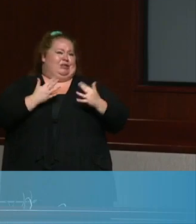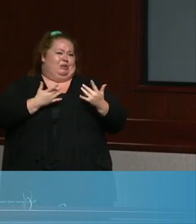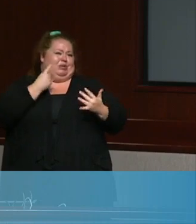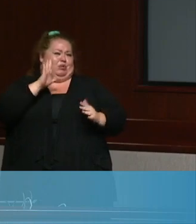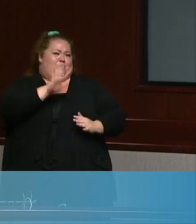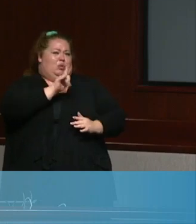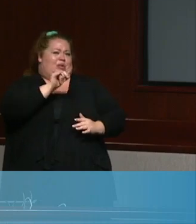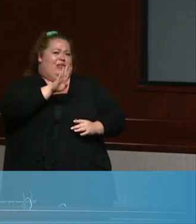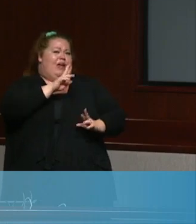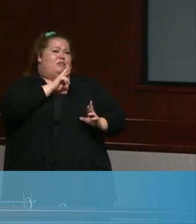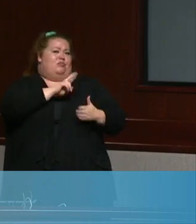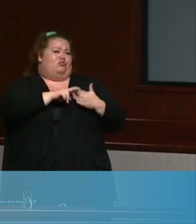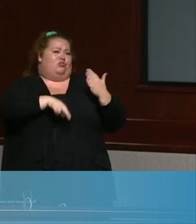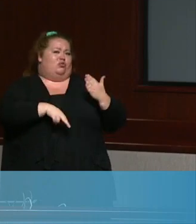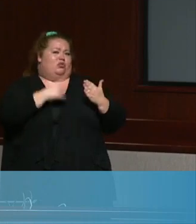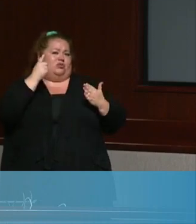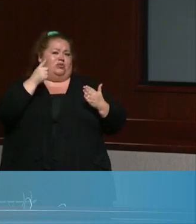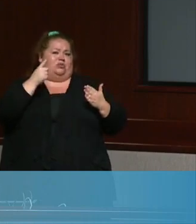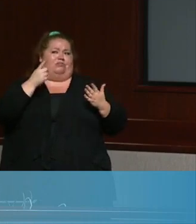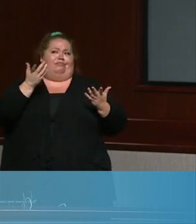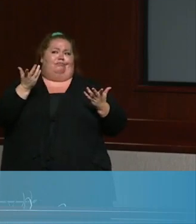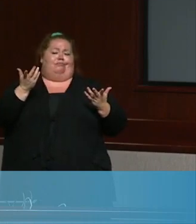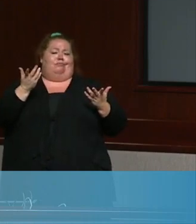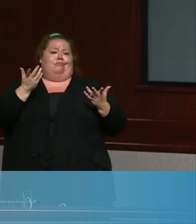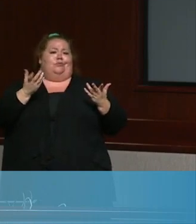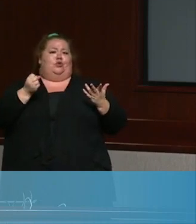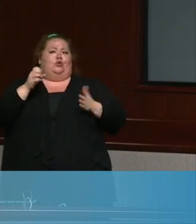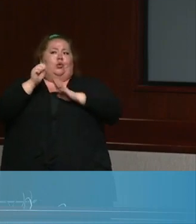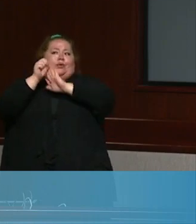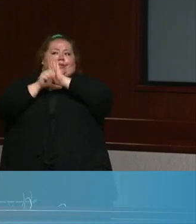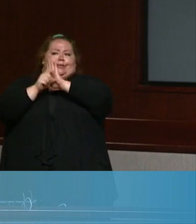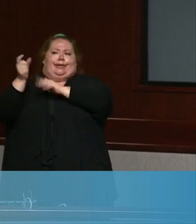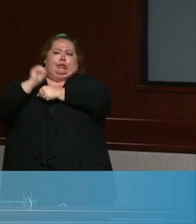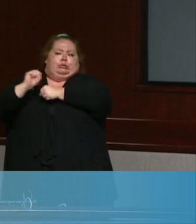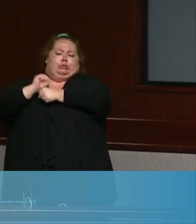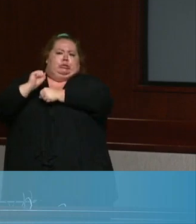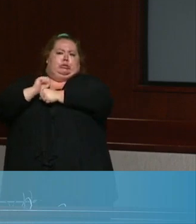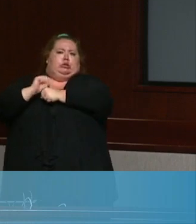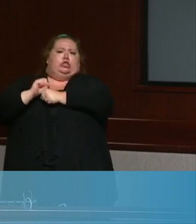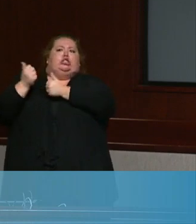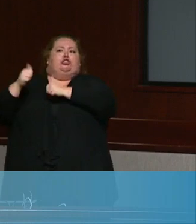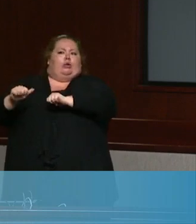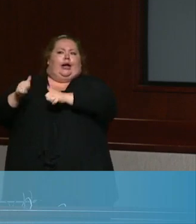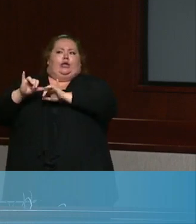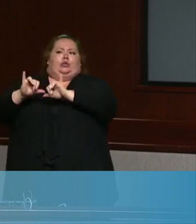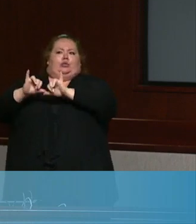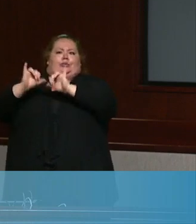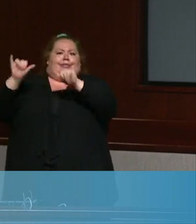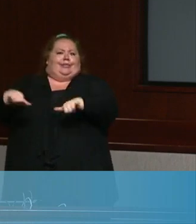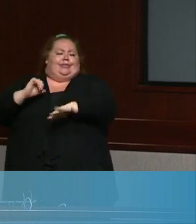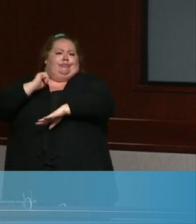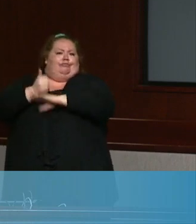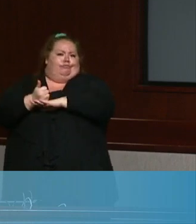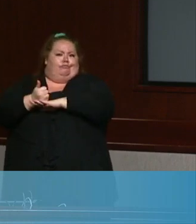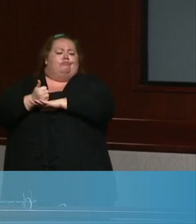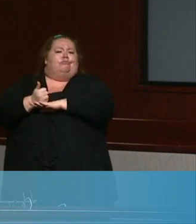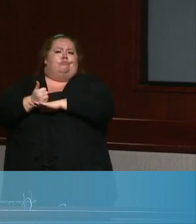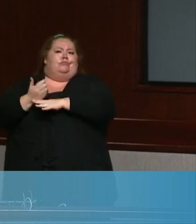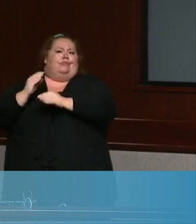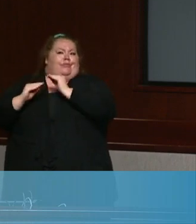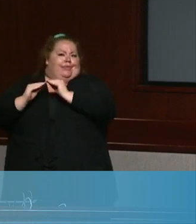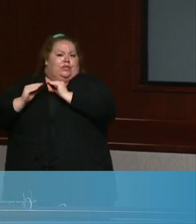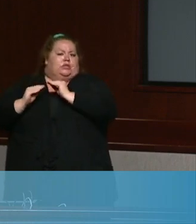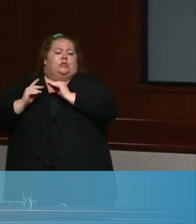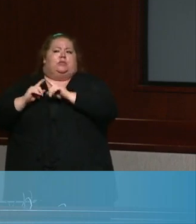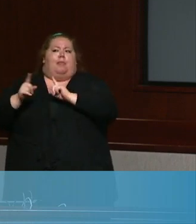to come into us. We are working with the state. The state is working very hard to get the system back online and to fix the disruption that we're